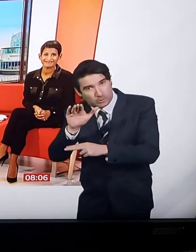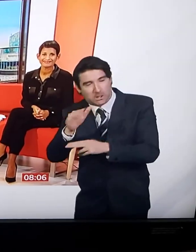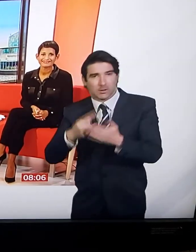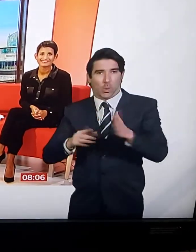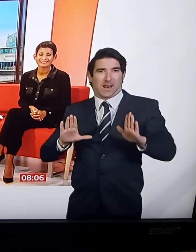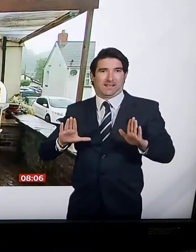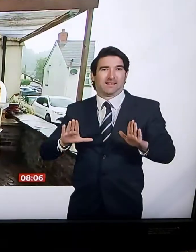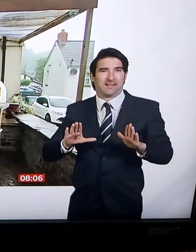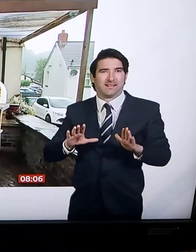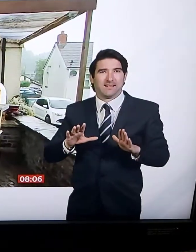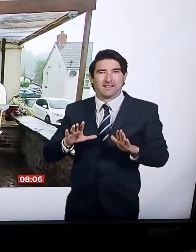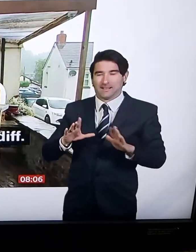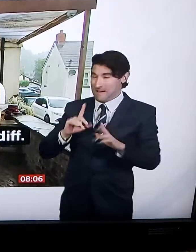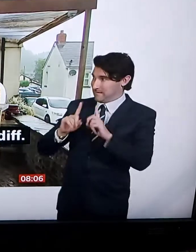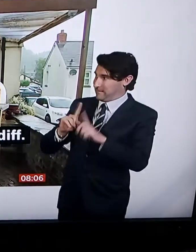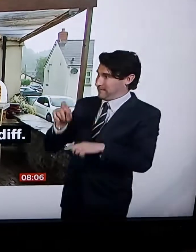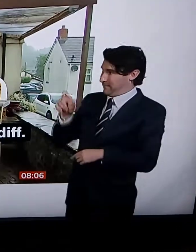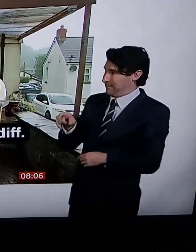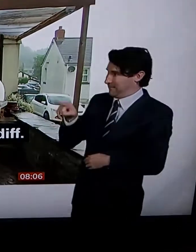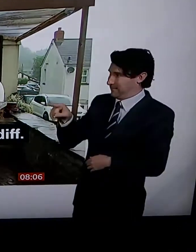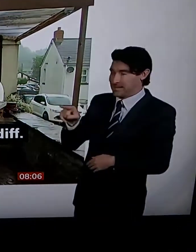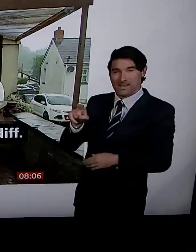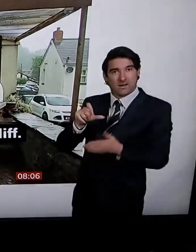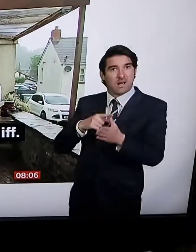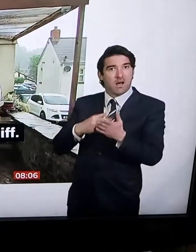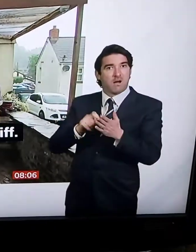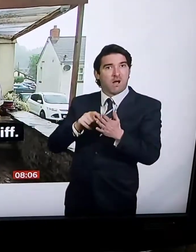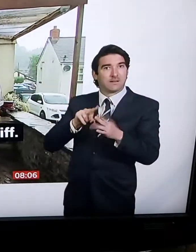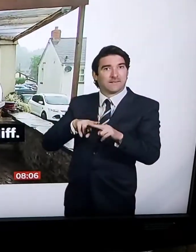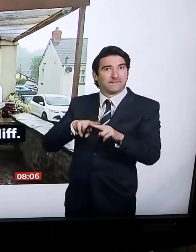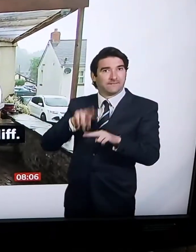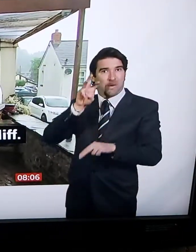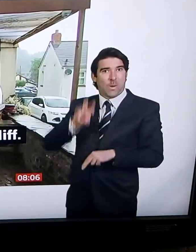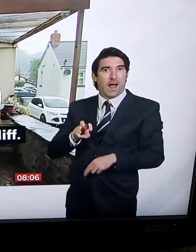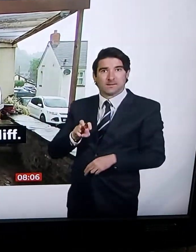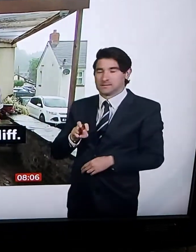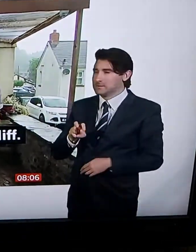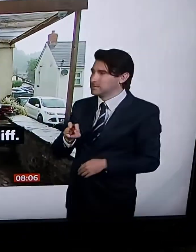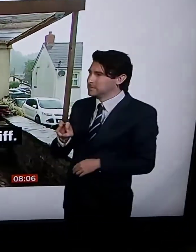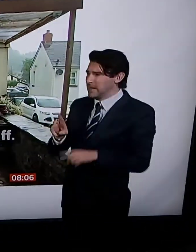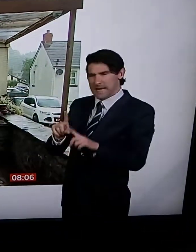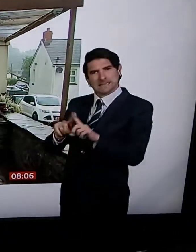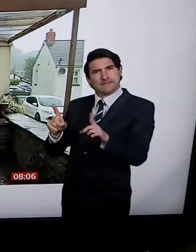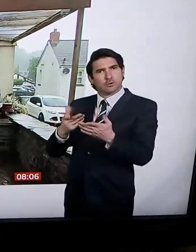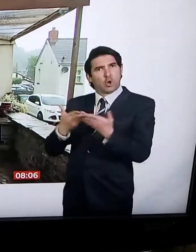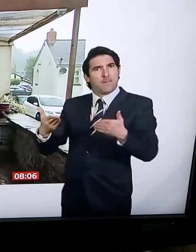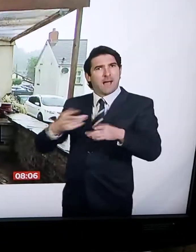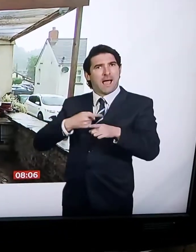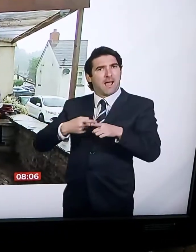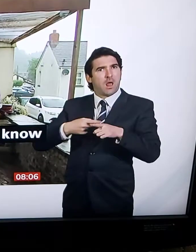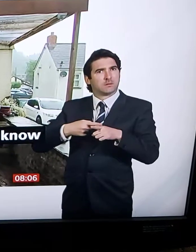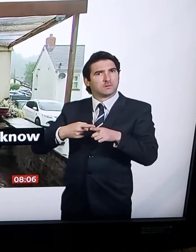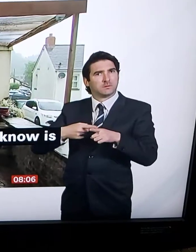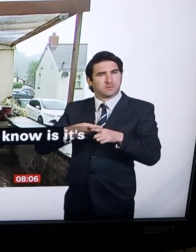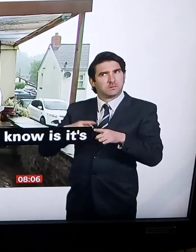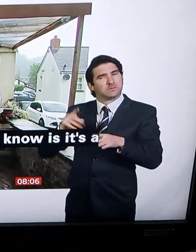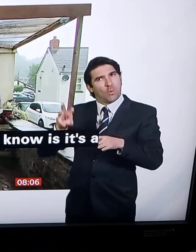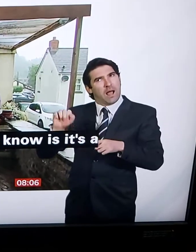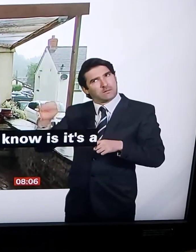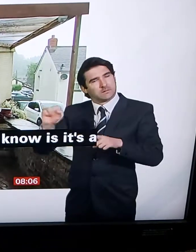of So what we know, of course, is that there's a slightly different time frame where we can go on the